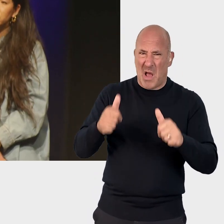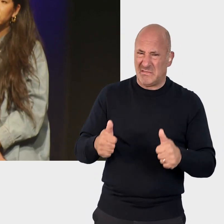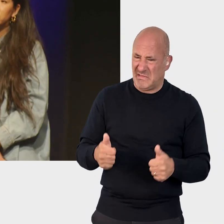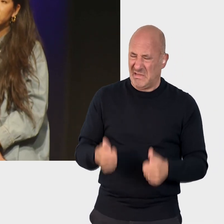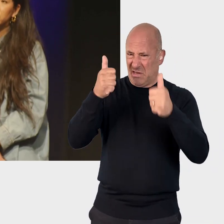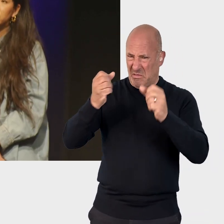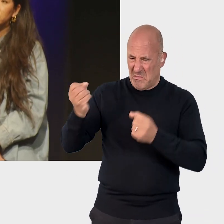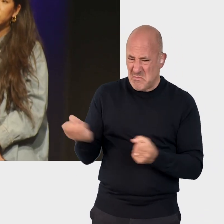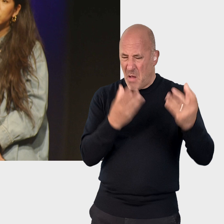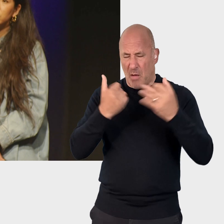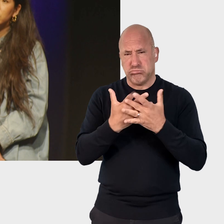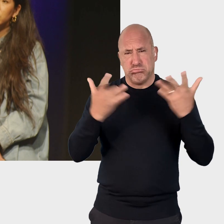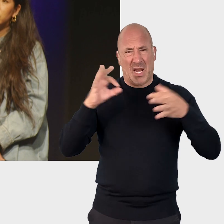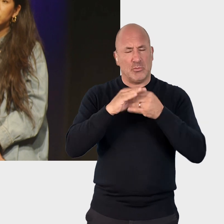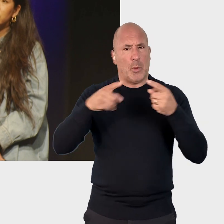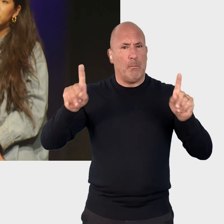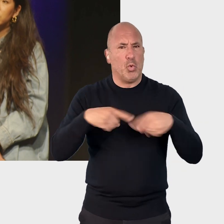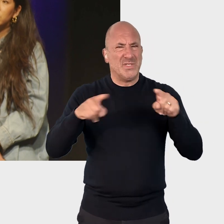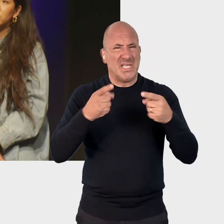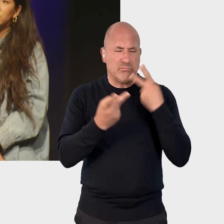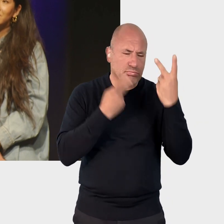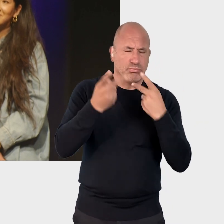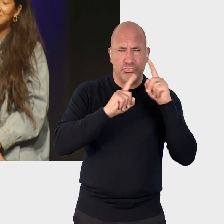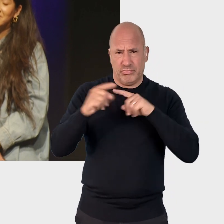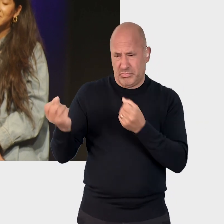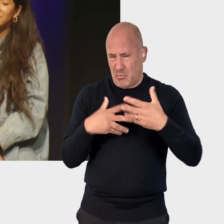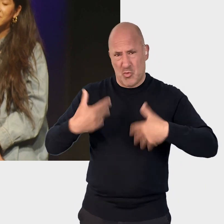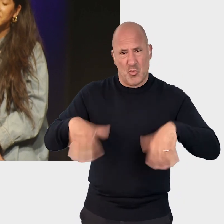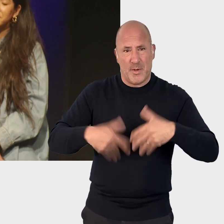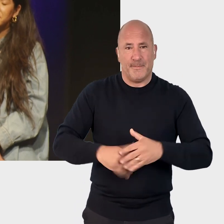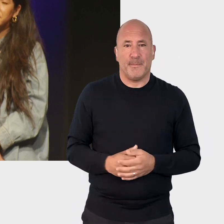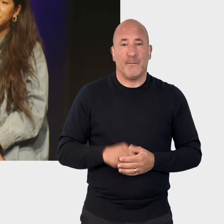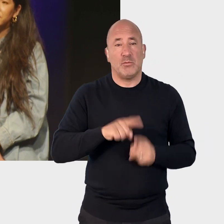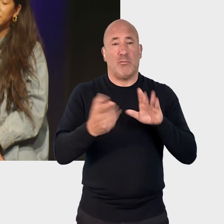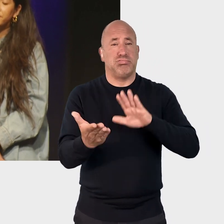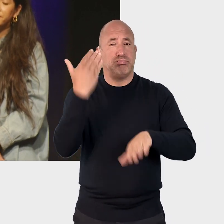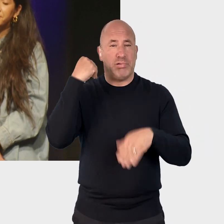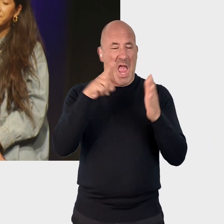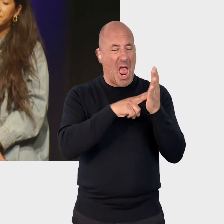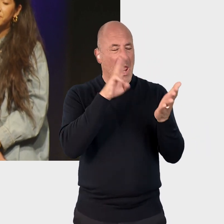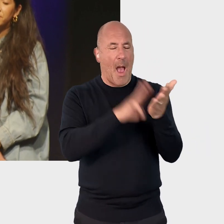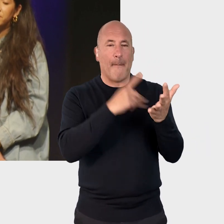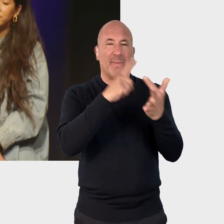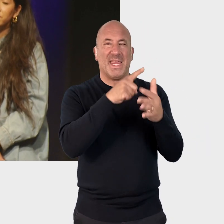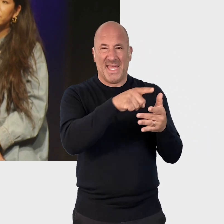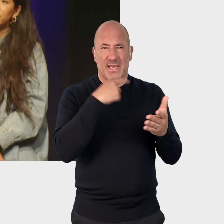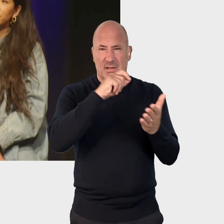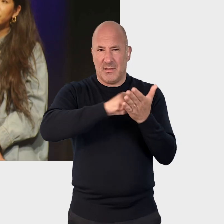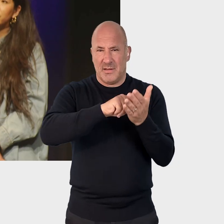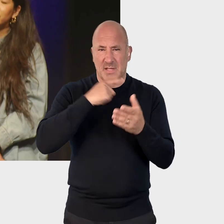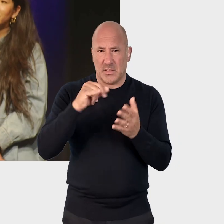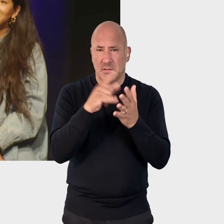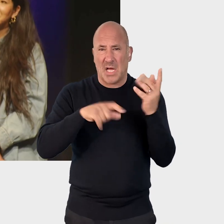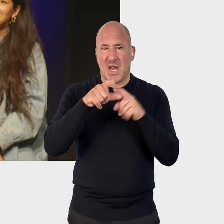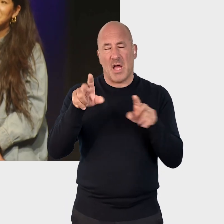for a city of its size, Sunderland punches well above its weight in terms of its musical output. And years ago, the